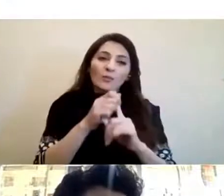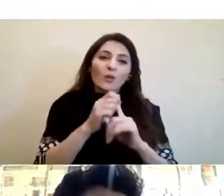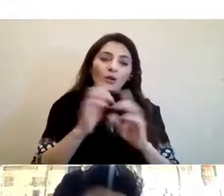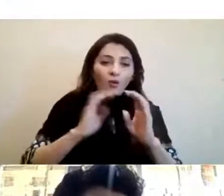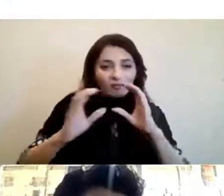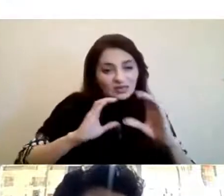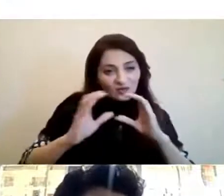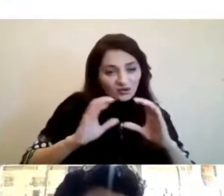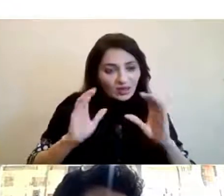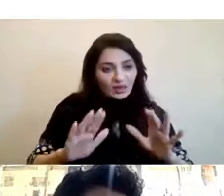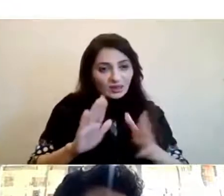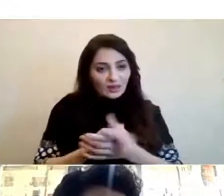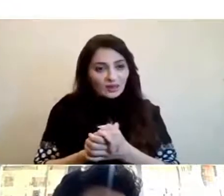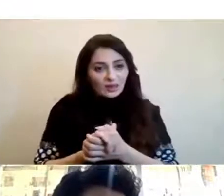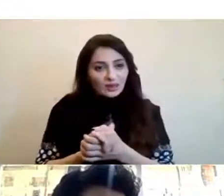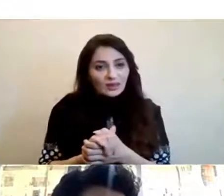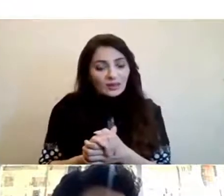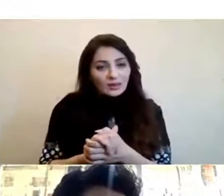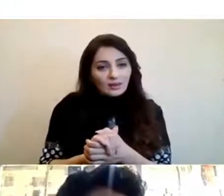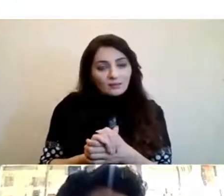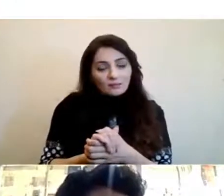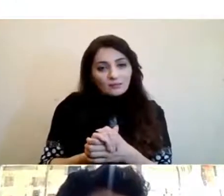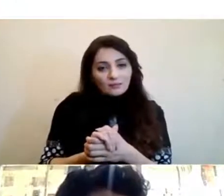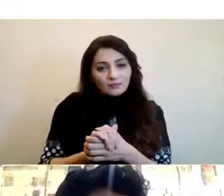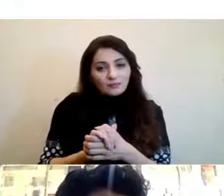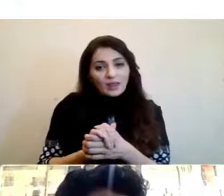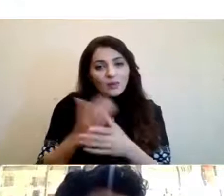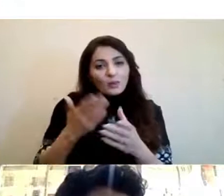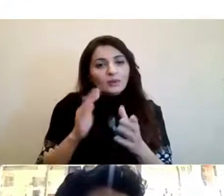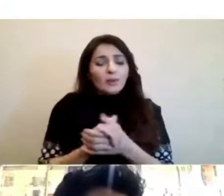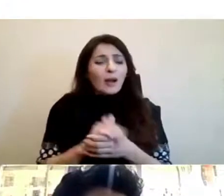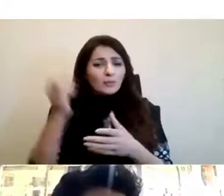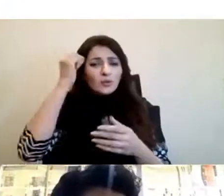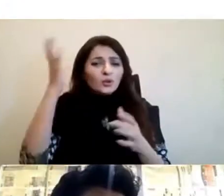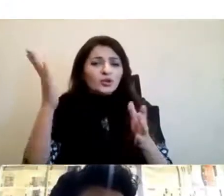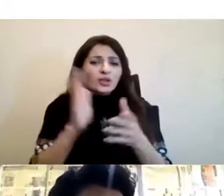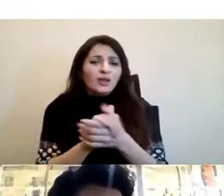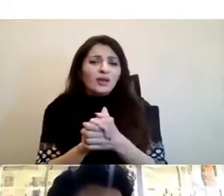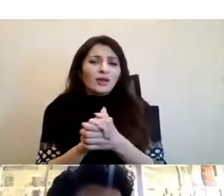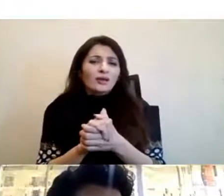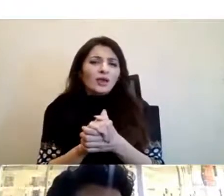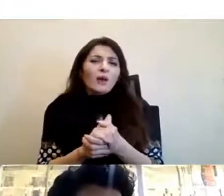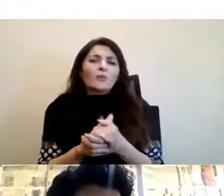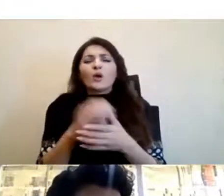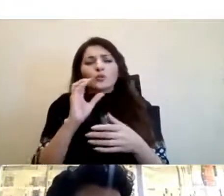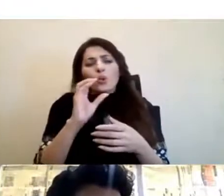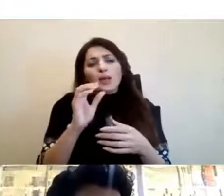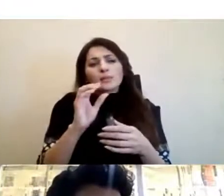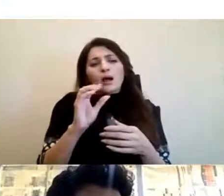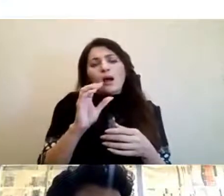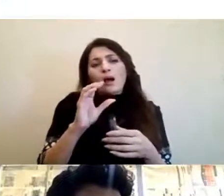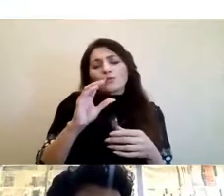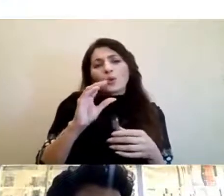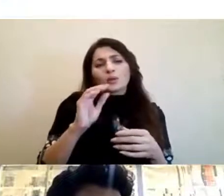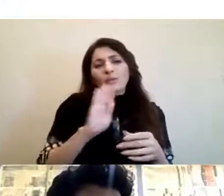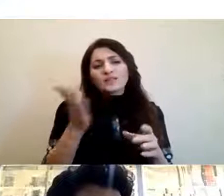having. I would actually, when you go back and think about this, short message service, SMS, was